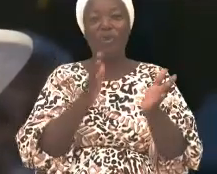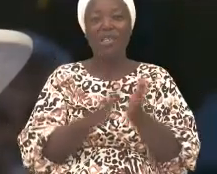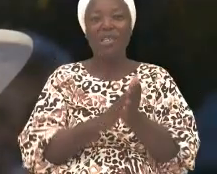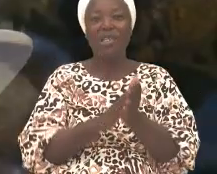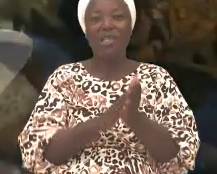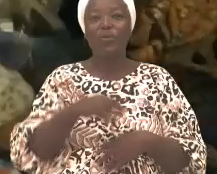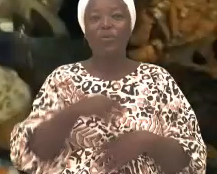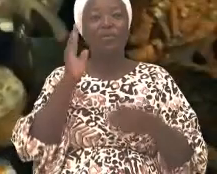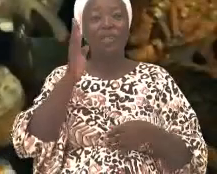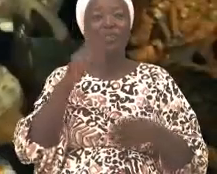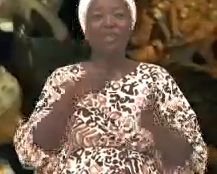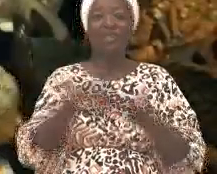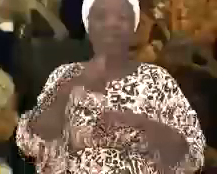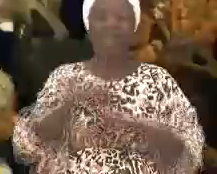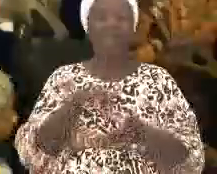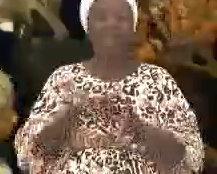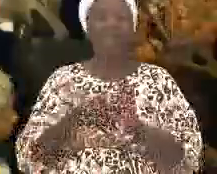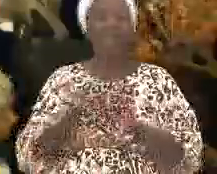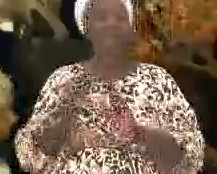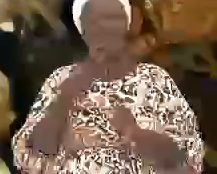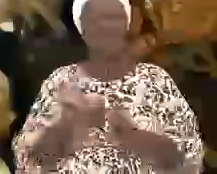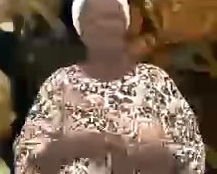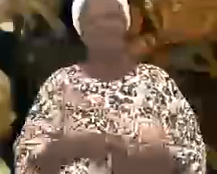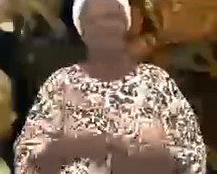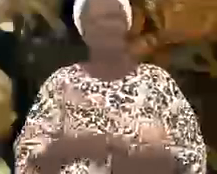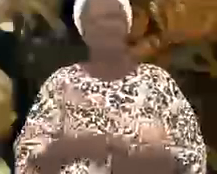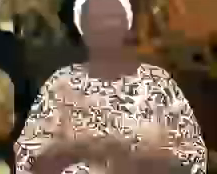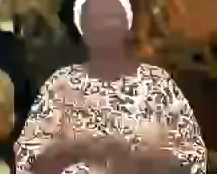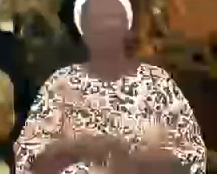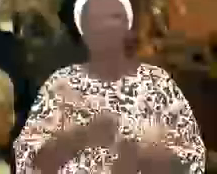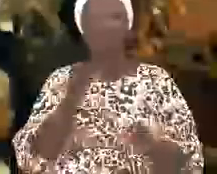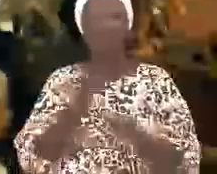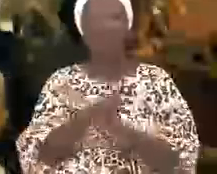tonight. Counselors, let's do that quickly.